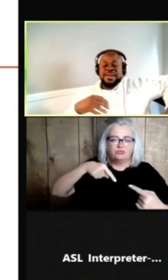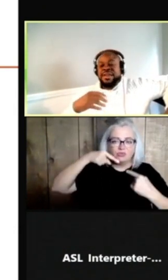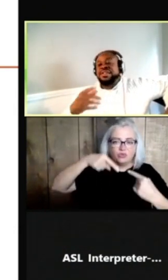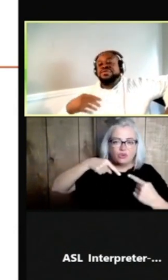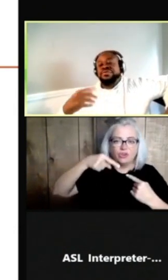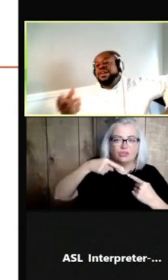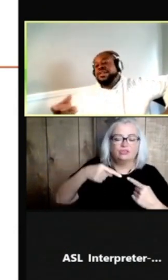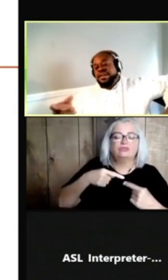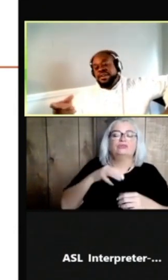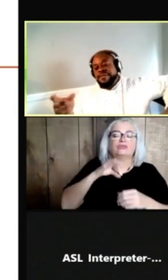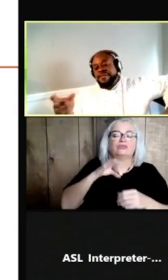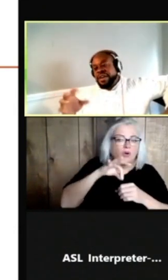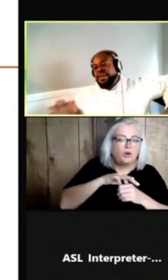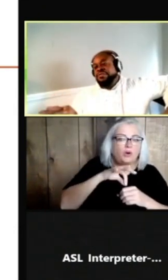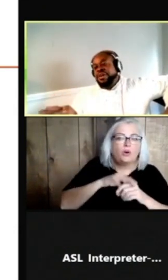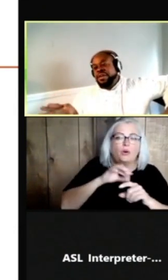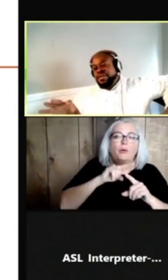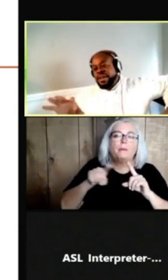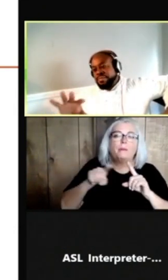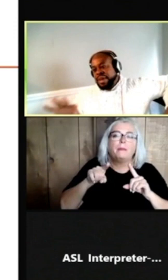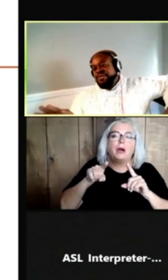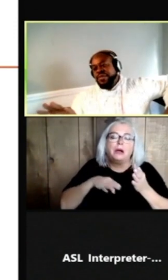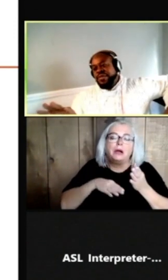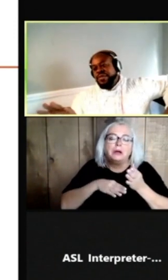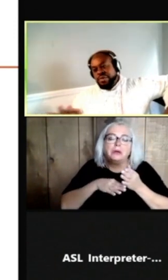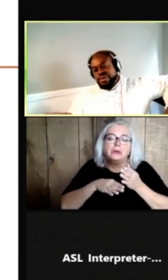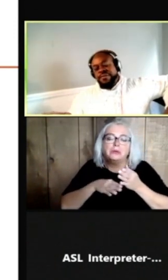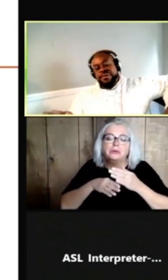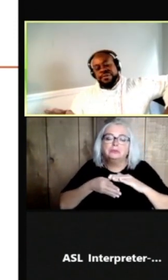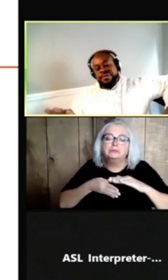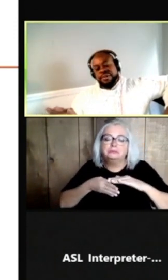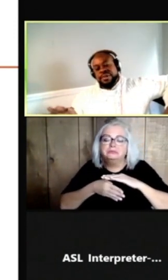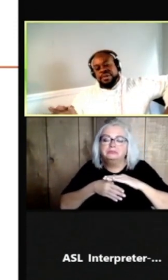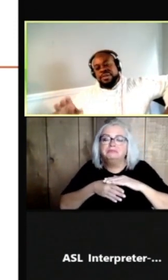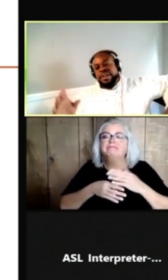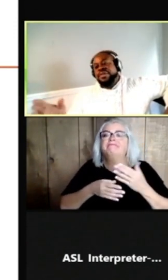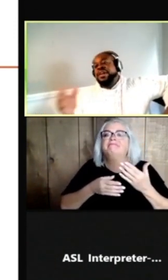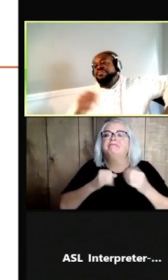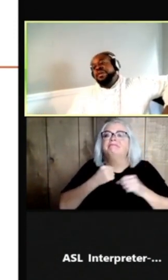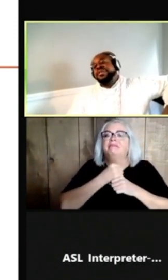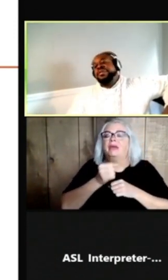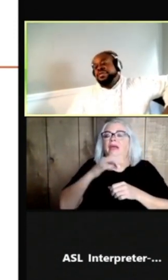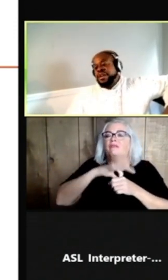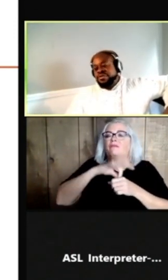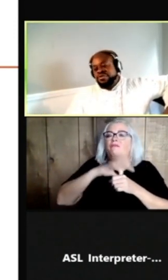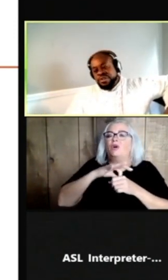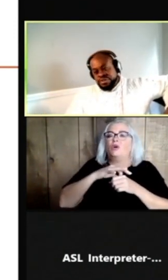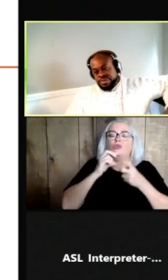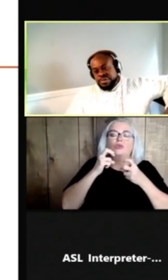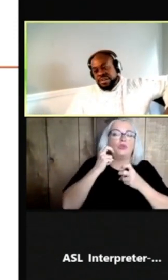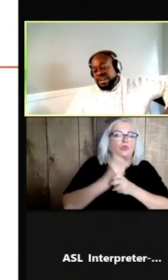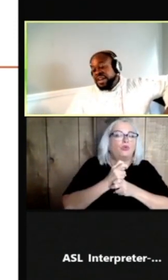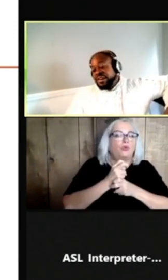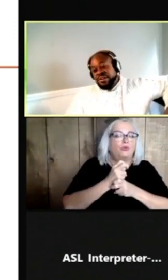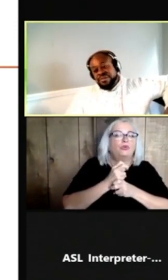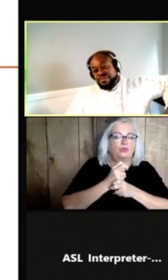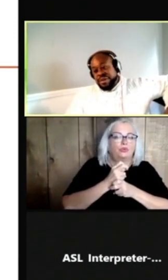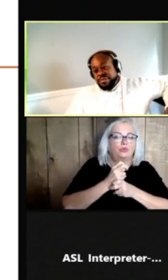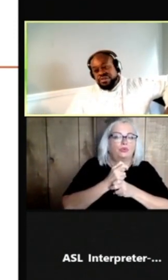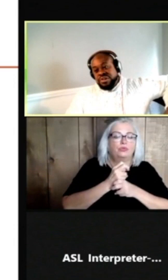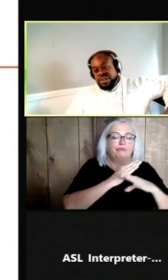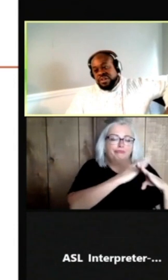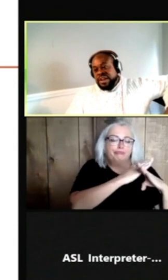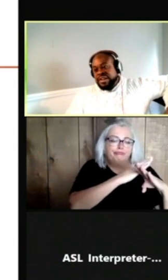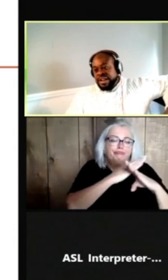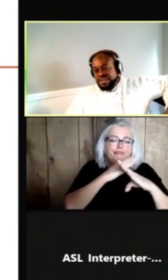by indirectly finding ways that makes voting more difficult. They create barriers that are structural and that can also